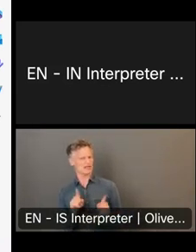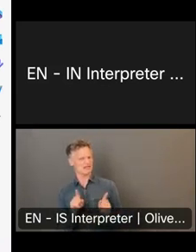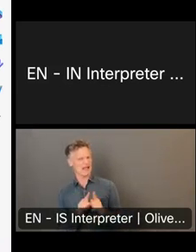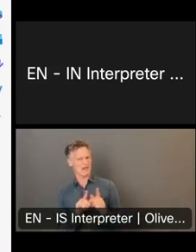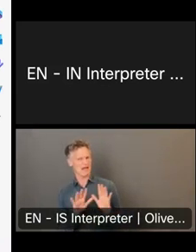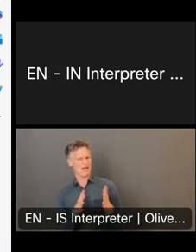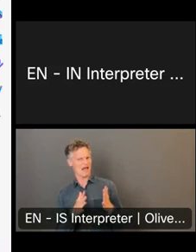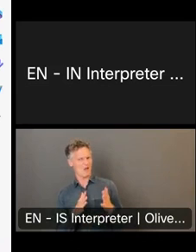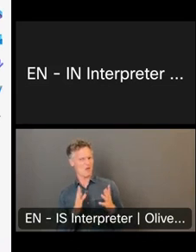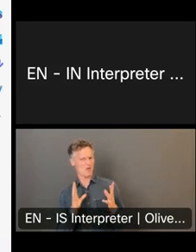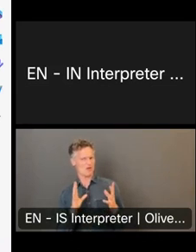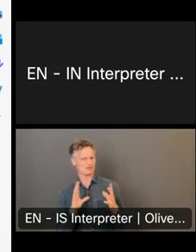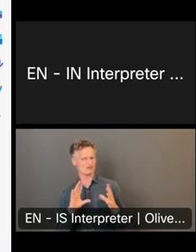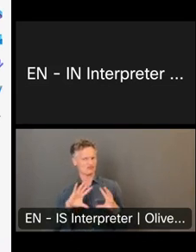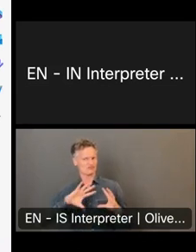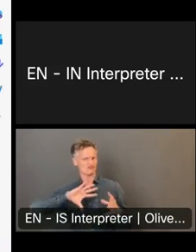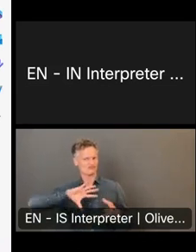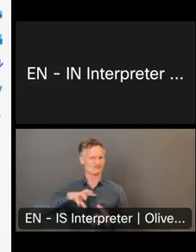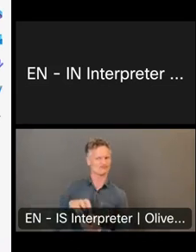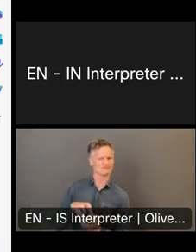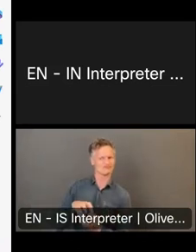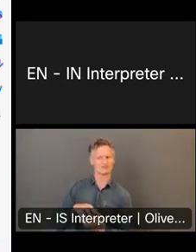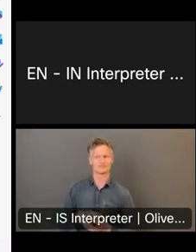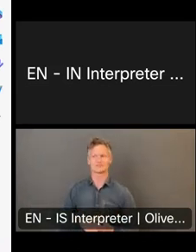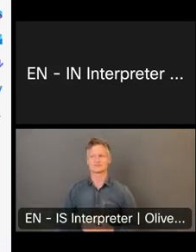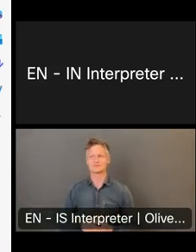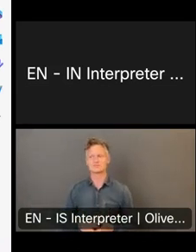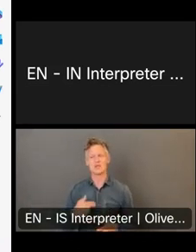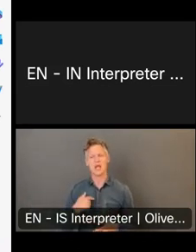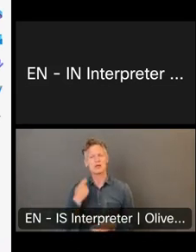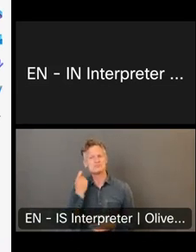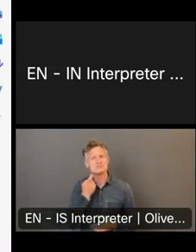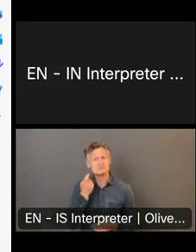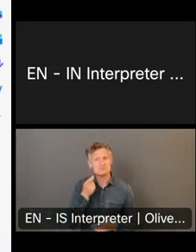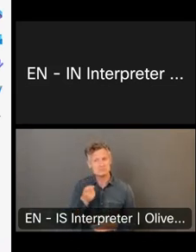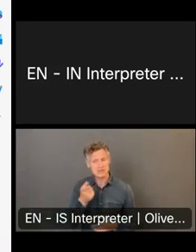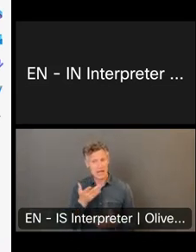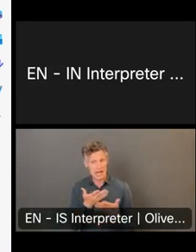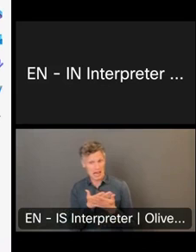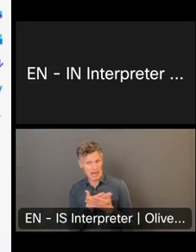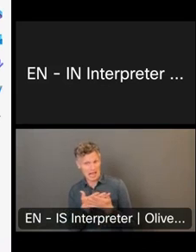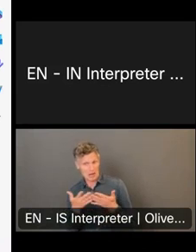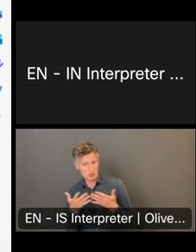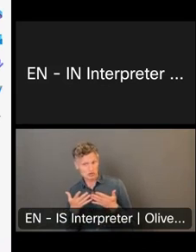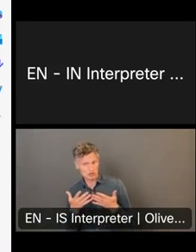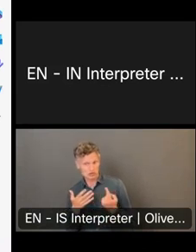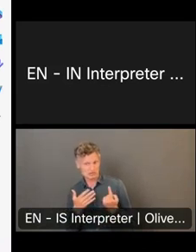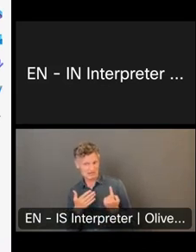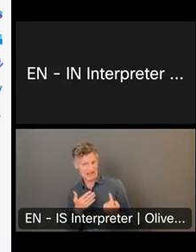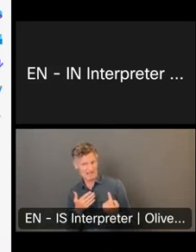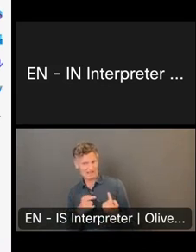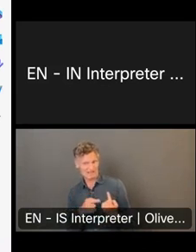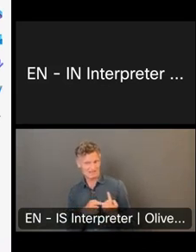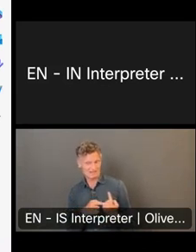his grammatical tradition. But I'm wondering whether the language itself was viewed as